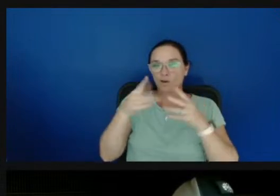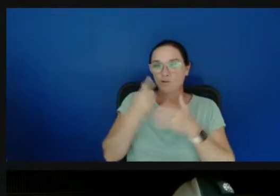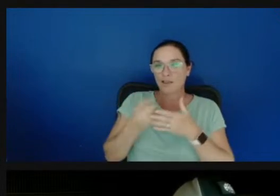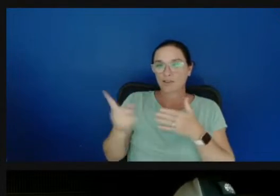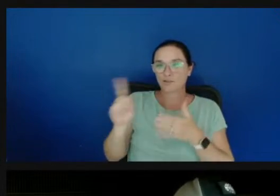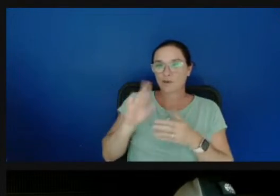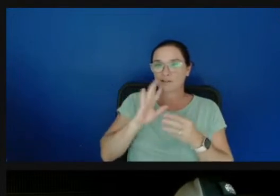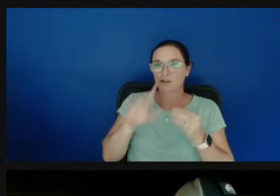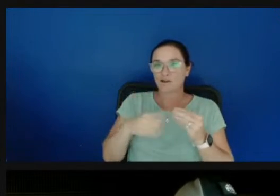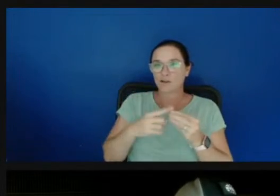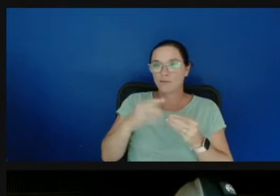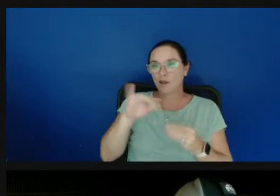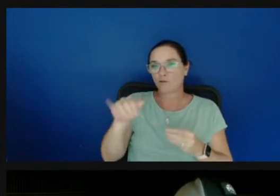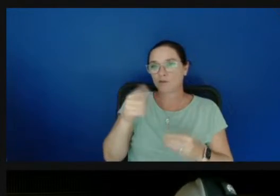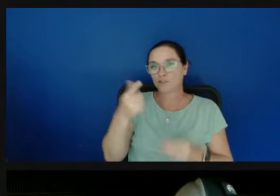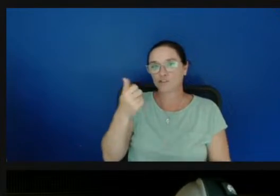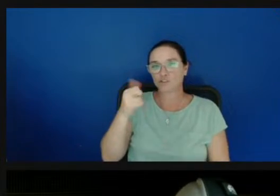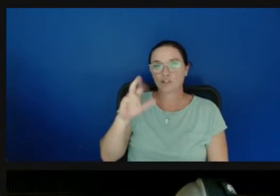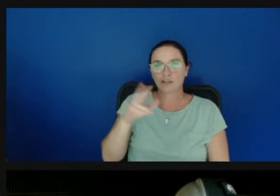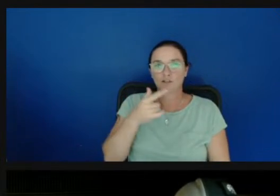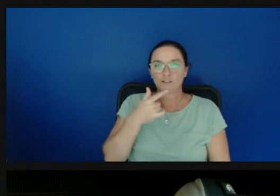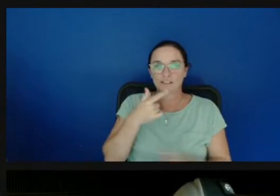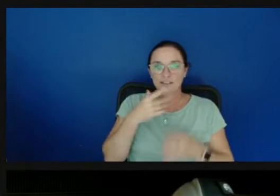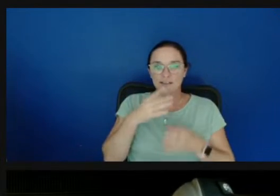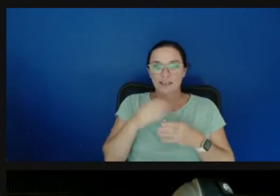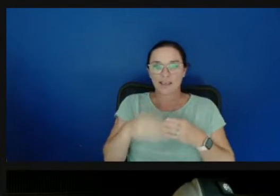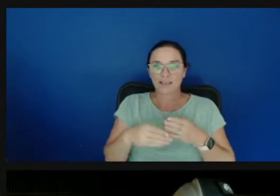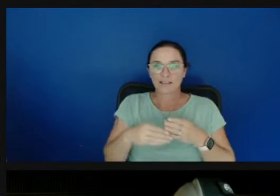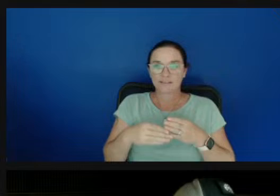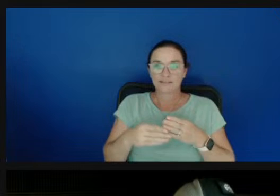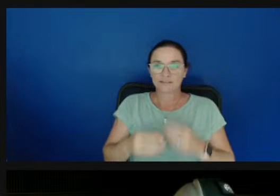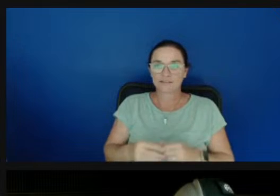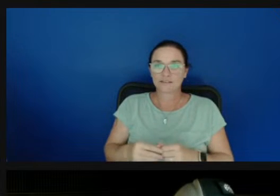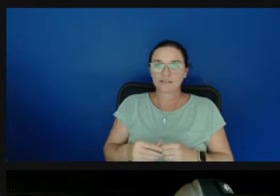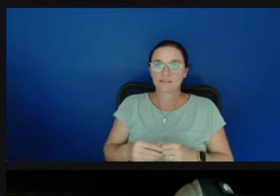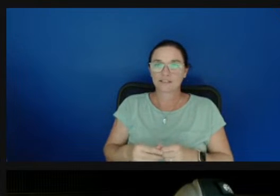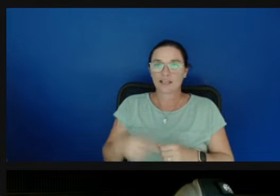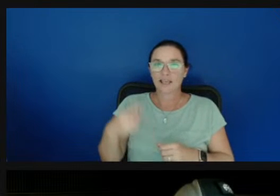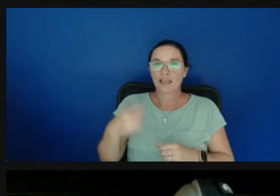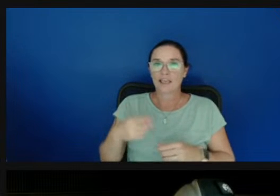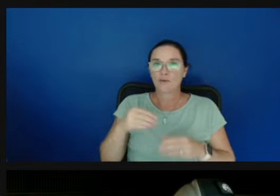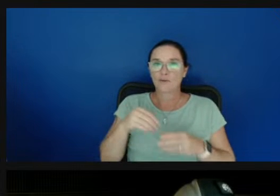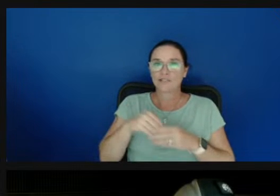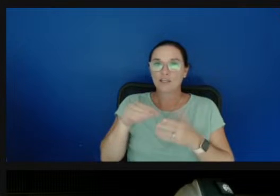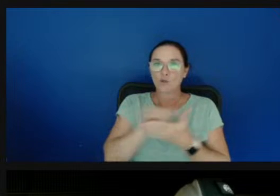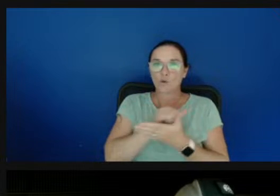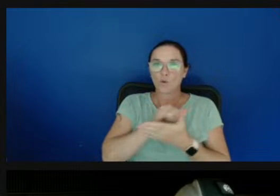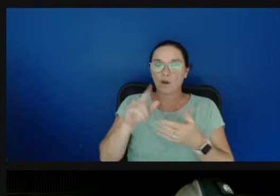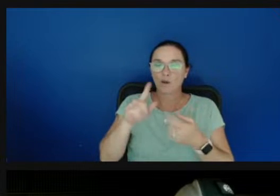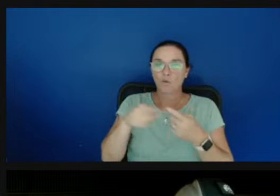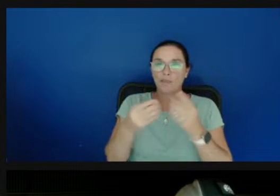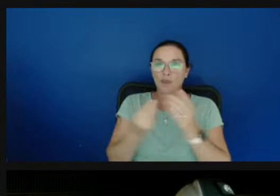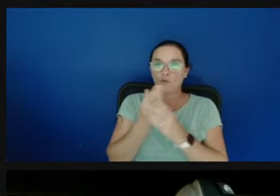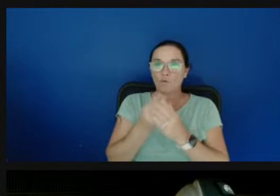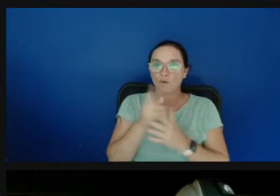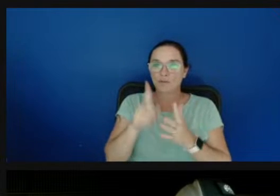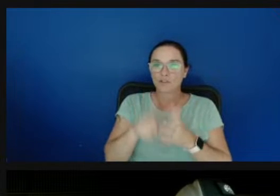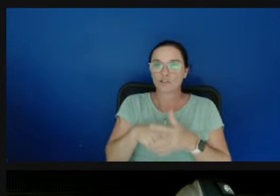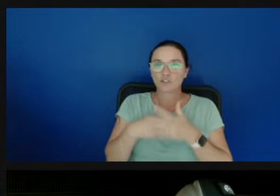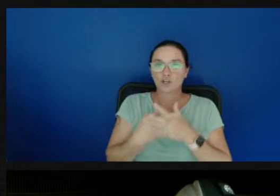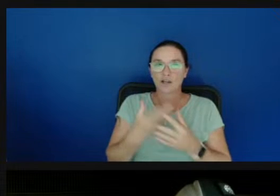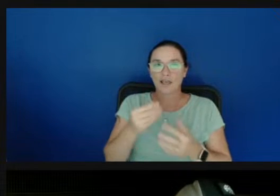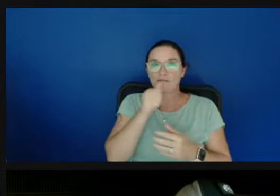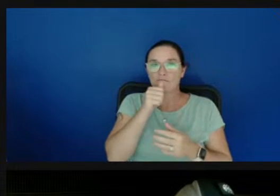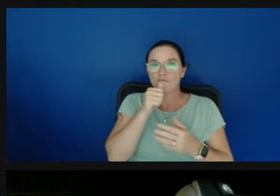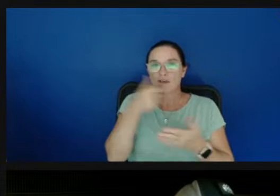to what Jagger says here at the end. He was in New York when eruption started, and a private letter written